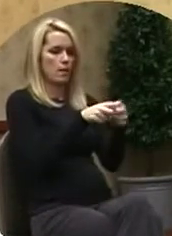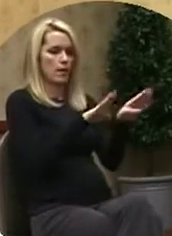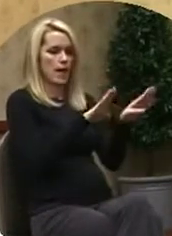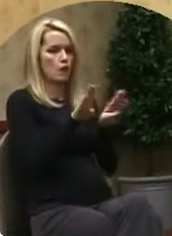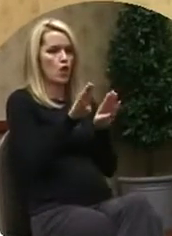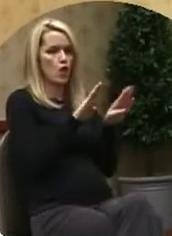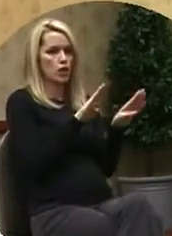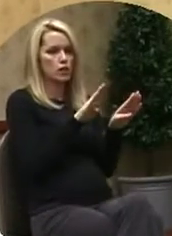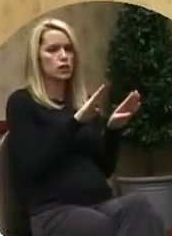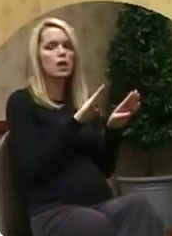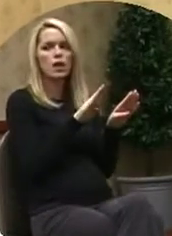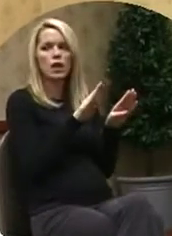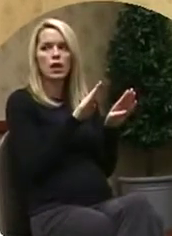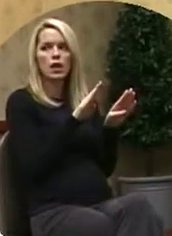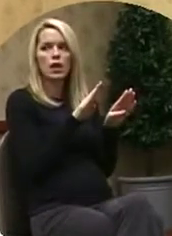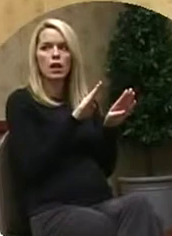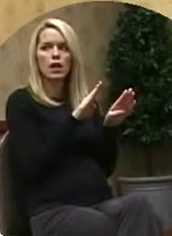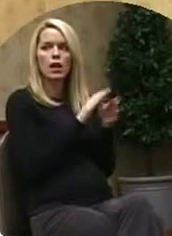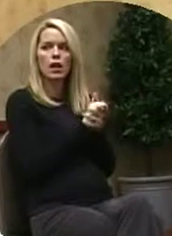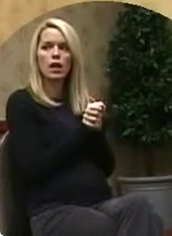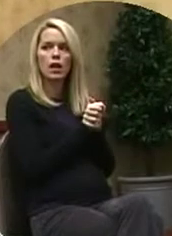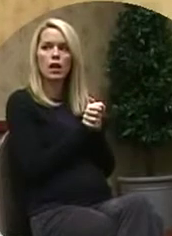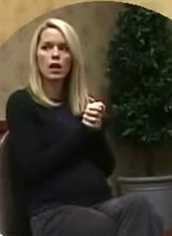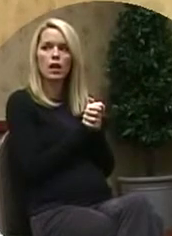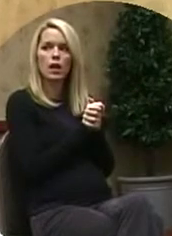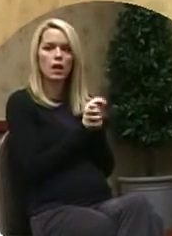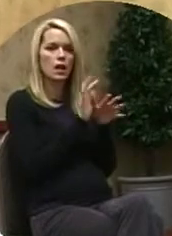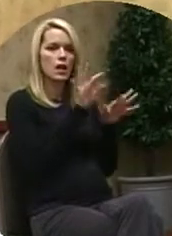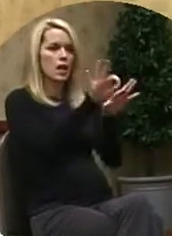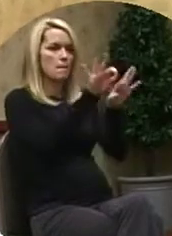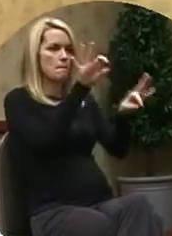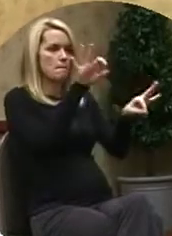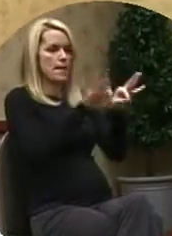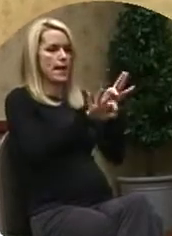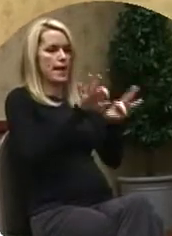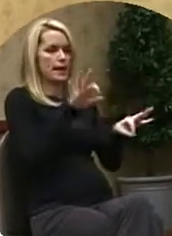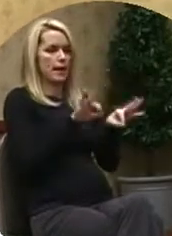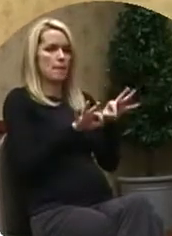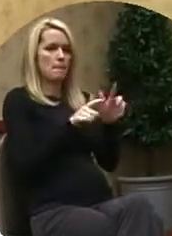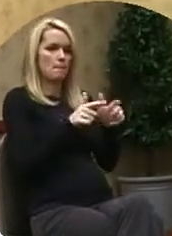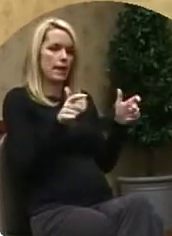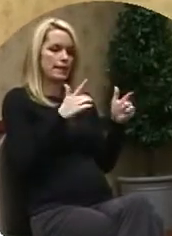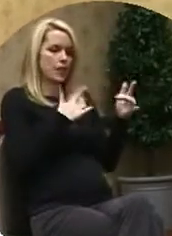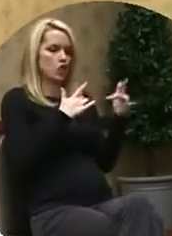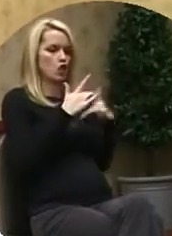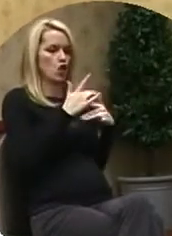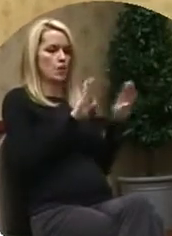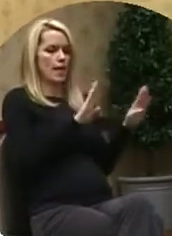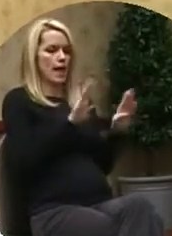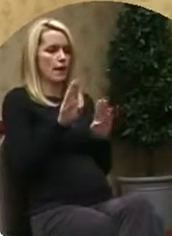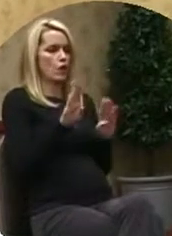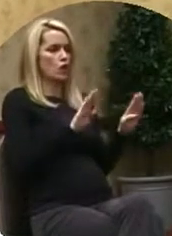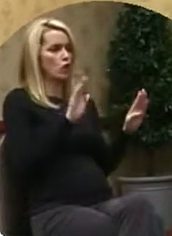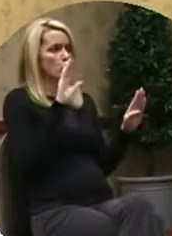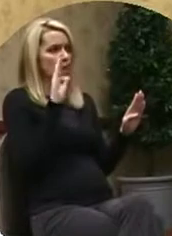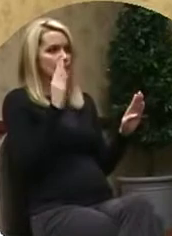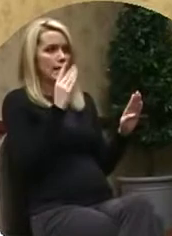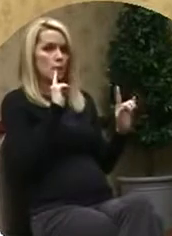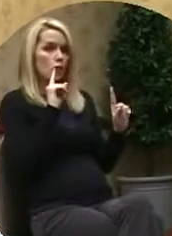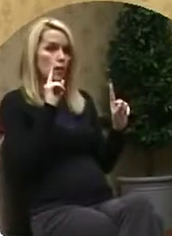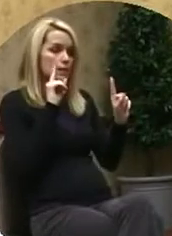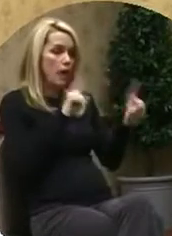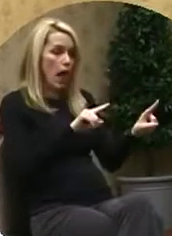and what you're going to do is you're going to pick out some of the problem behaviors of greatest concern and see if they look like a response class. If you say,